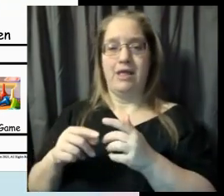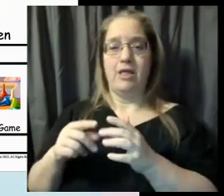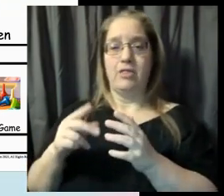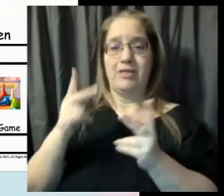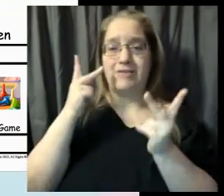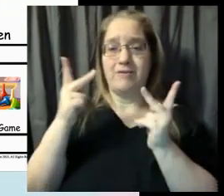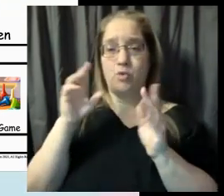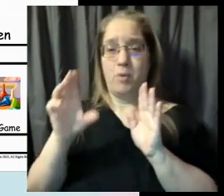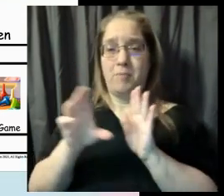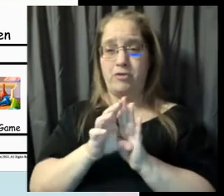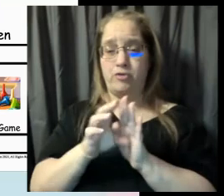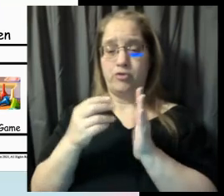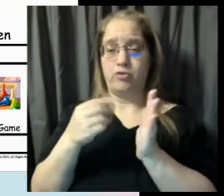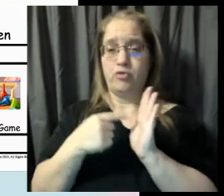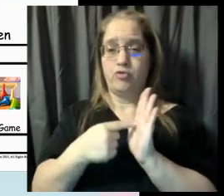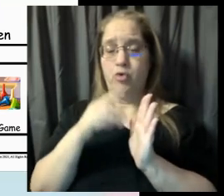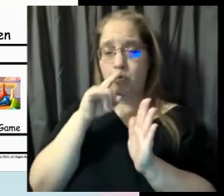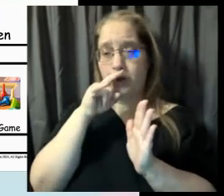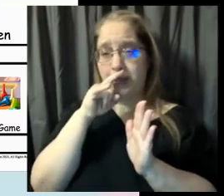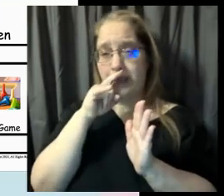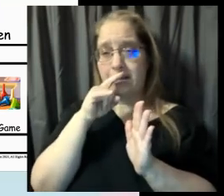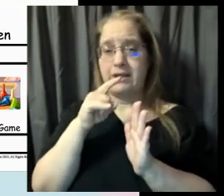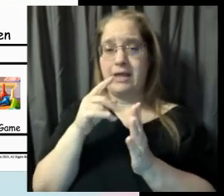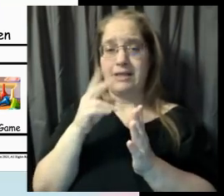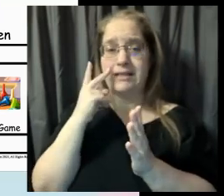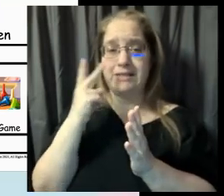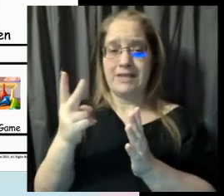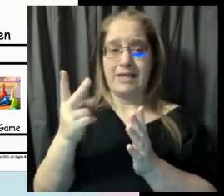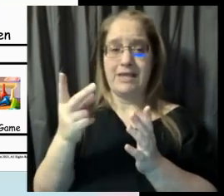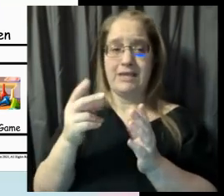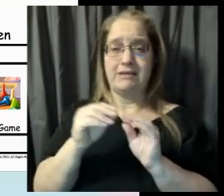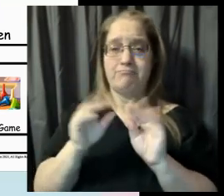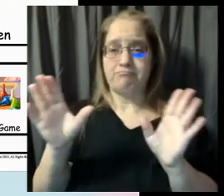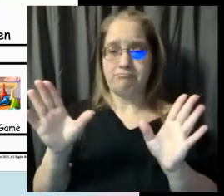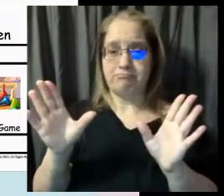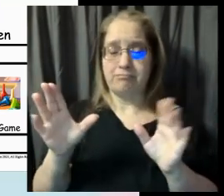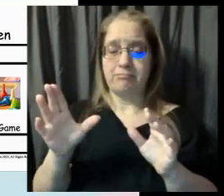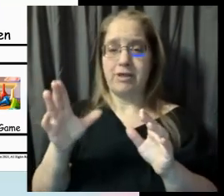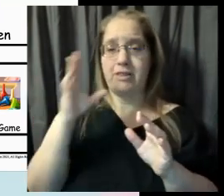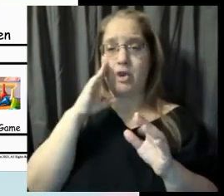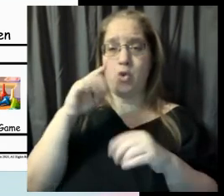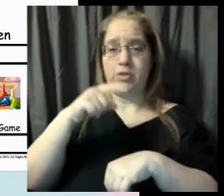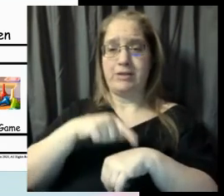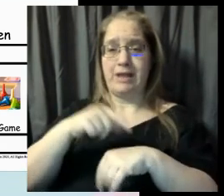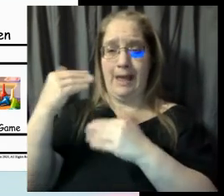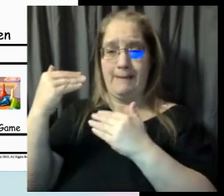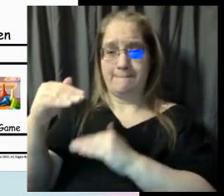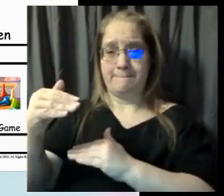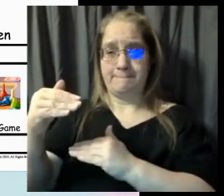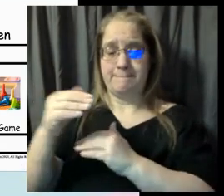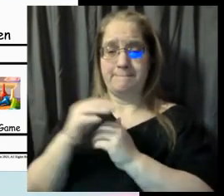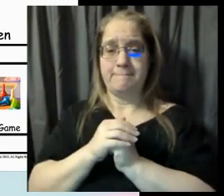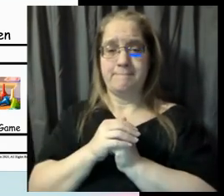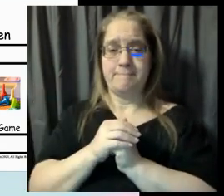concrete representations of the task so they can actually see what they need to do and the time frames and also what